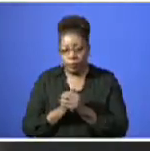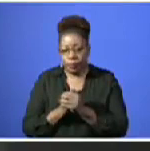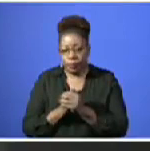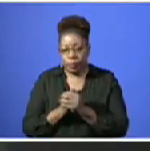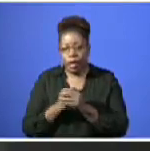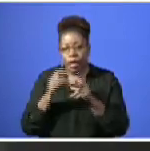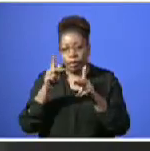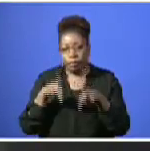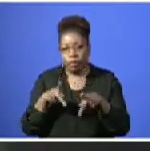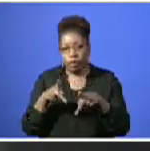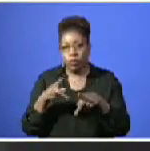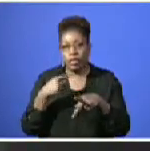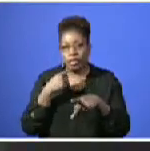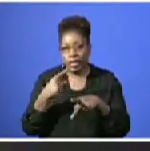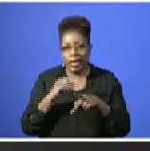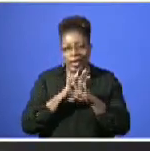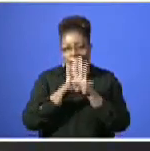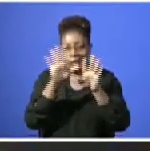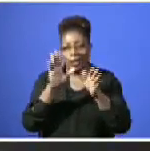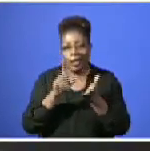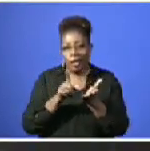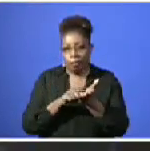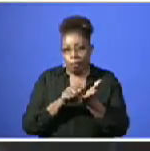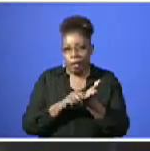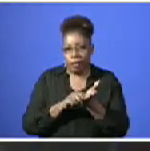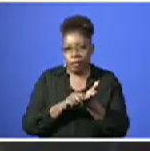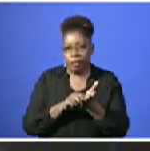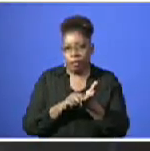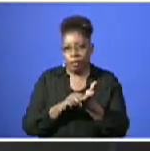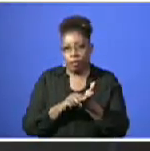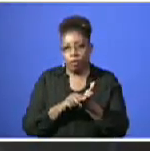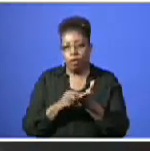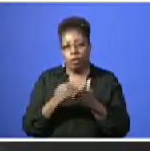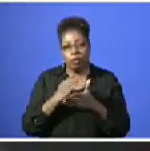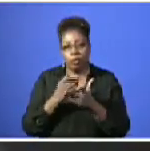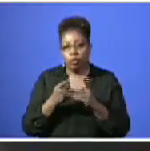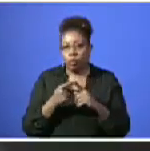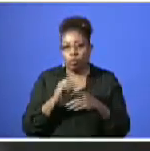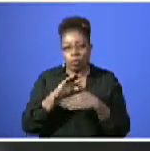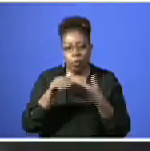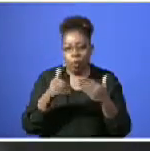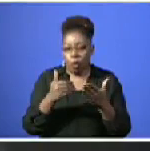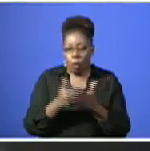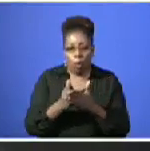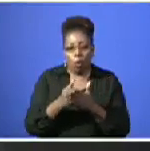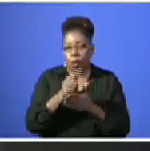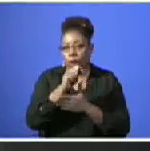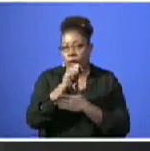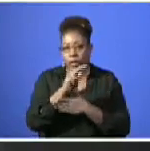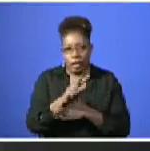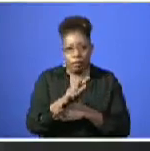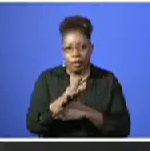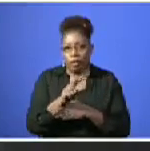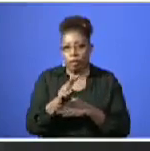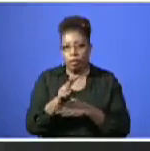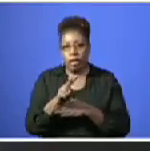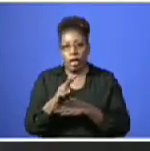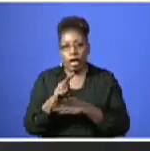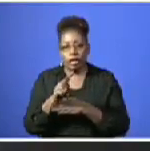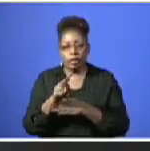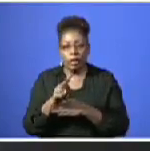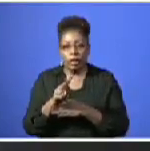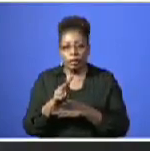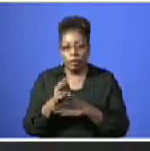look to. But we're sending a clear message through all the channels available to us, as well as